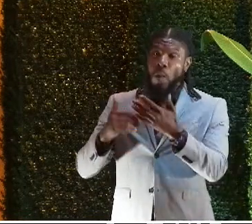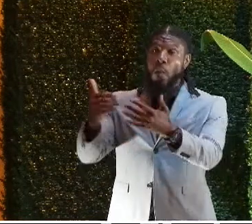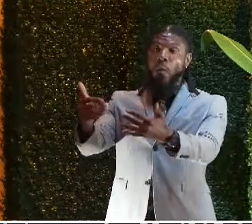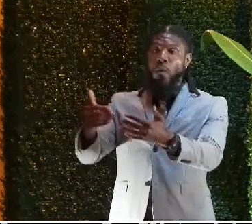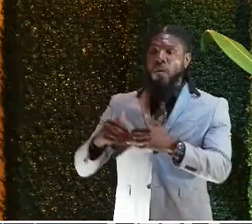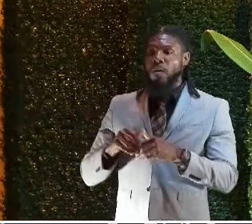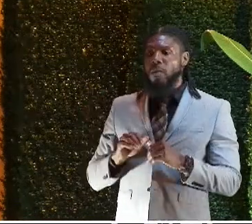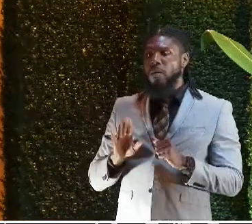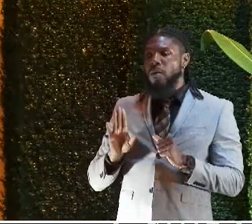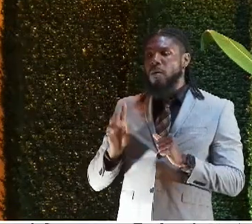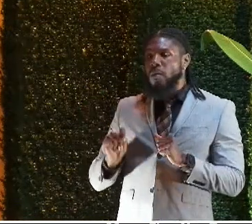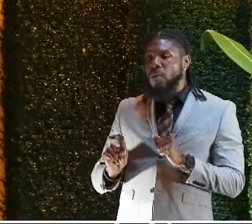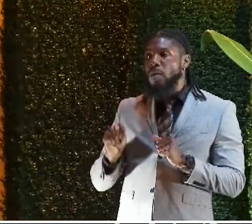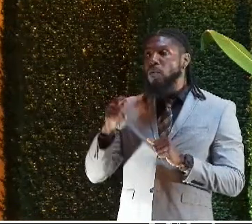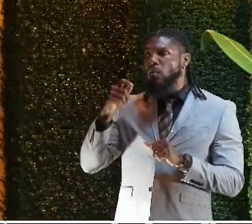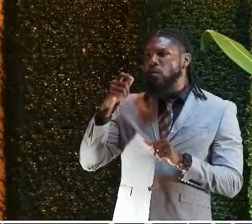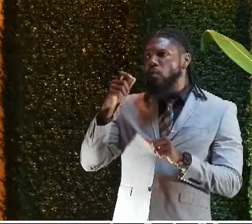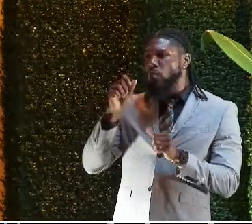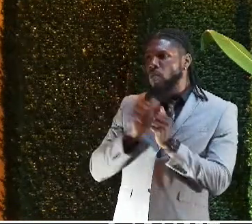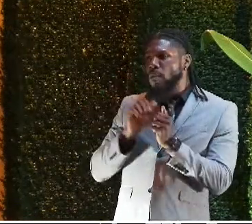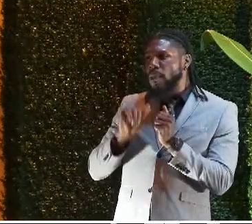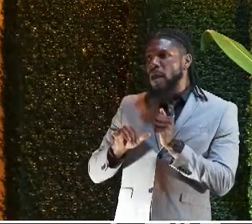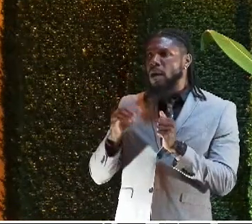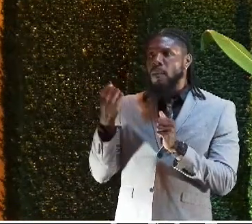That's why with the Me Too movement, with your,